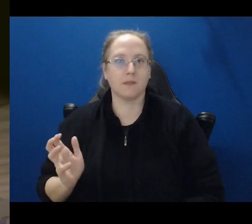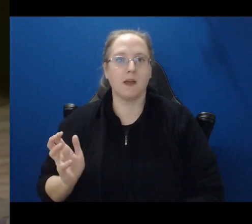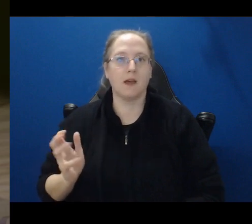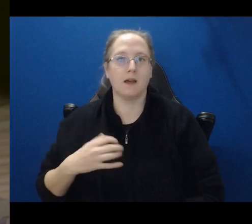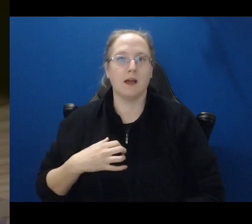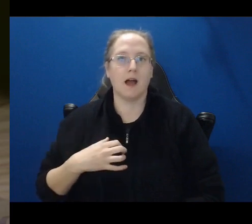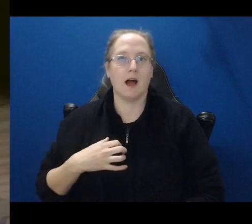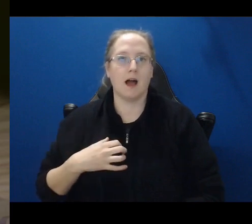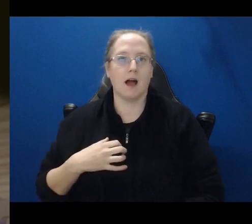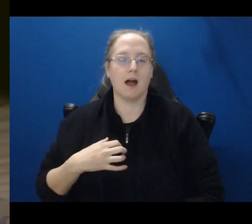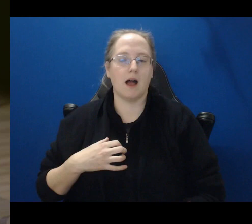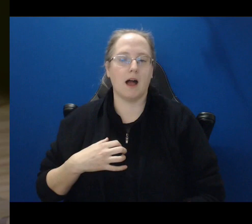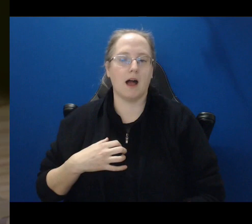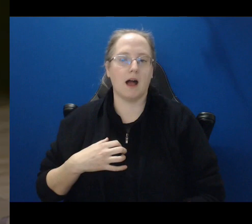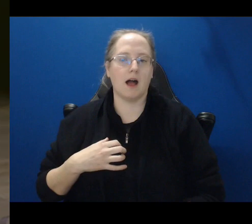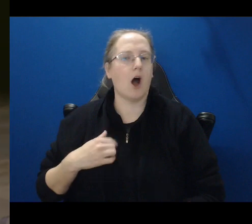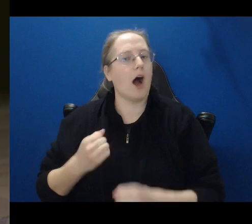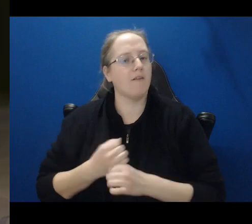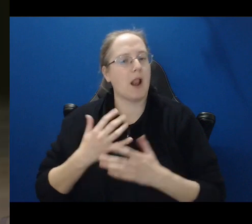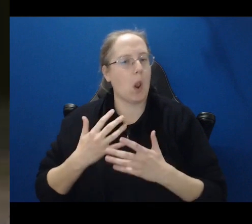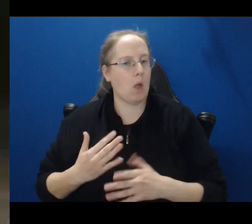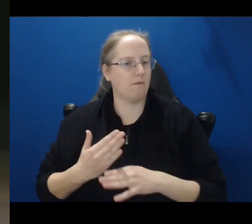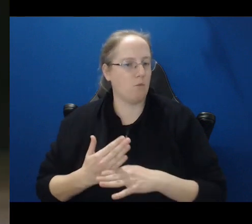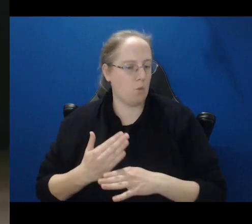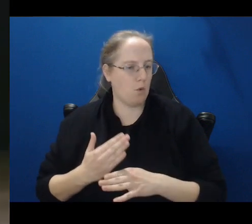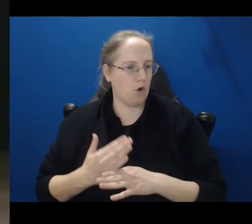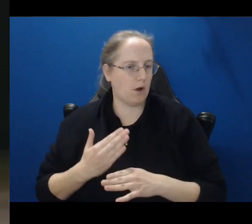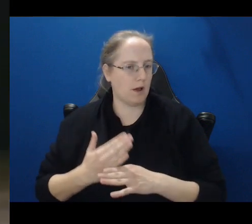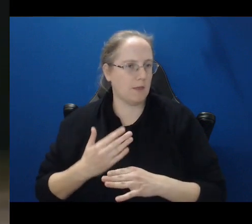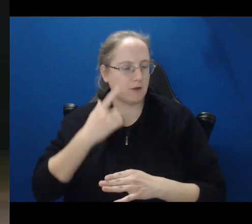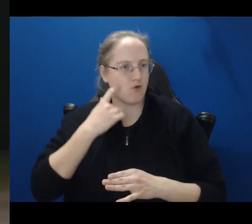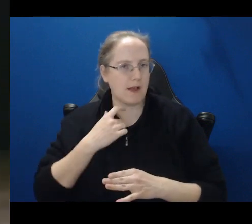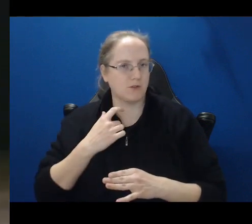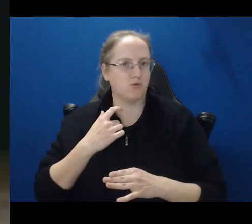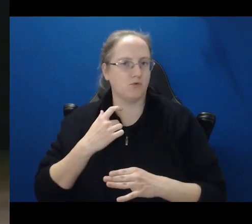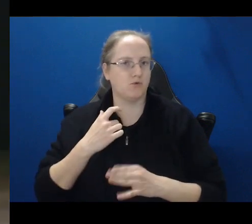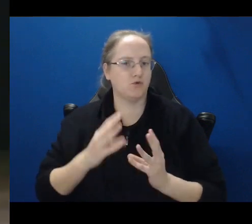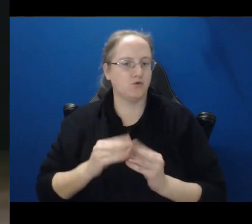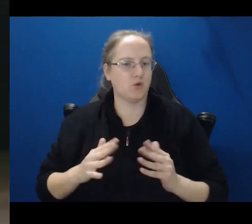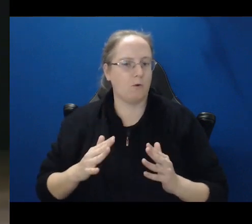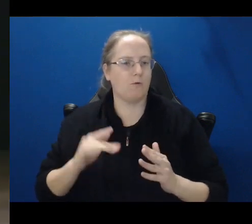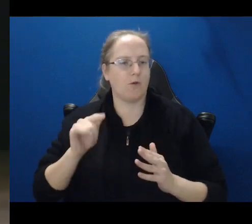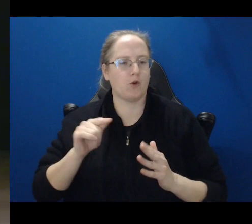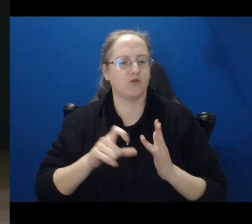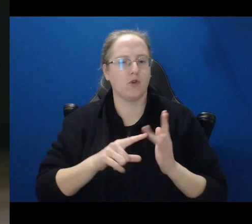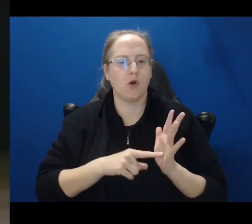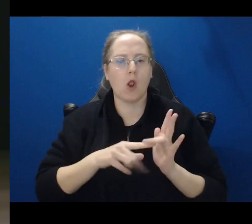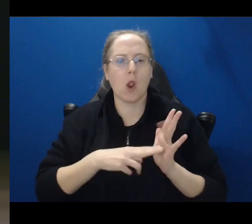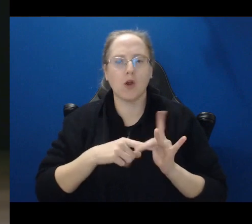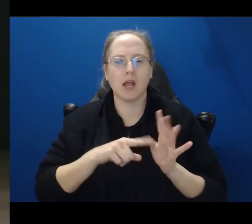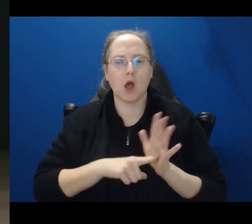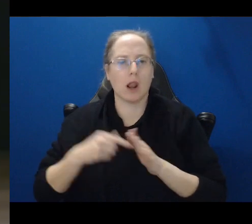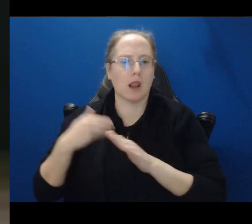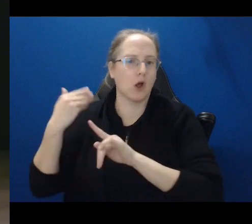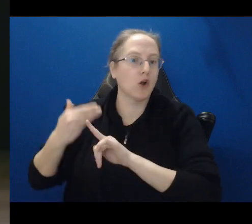I've made quite a lot of work that seeks to address these colonial continuities and legacies